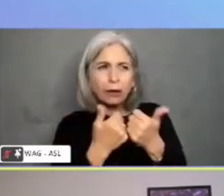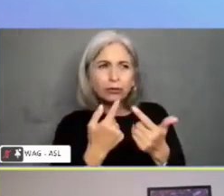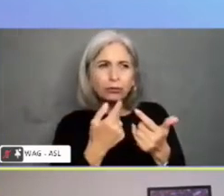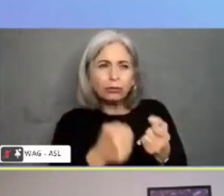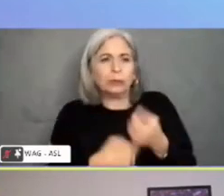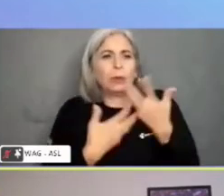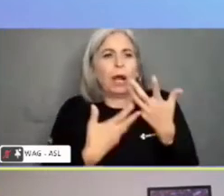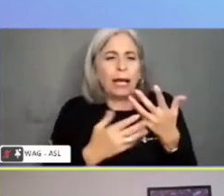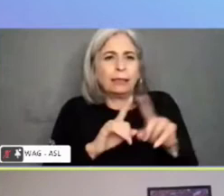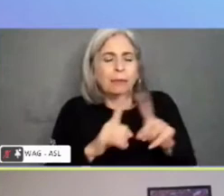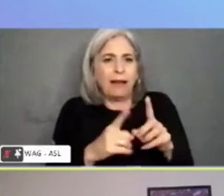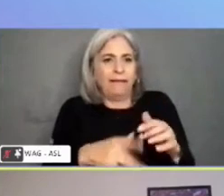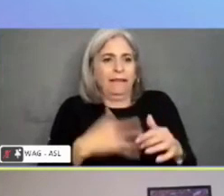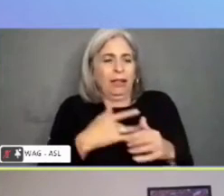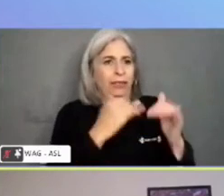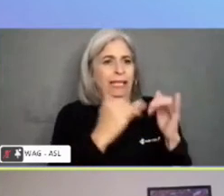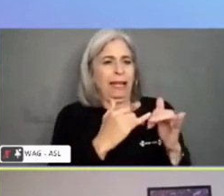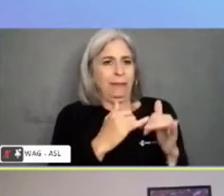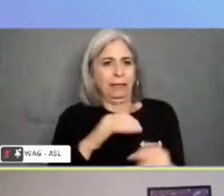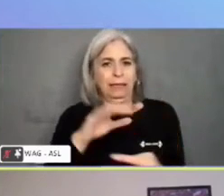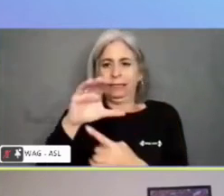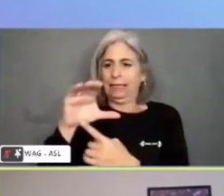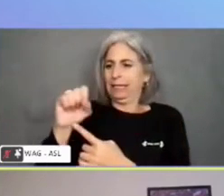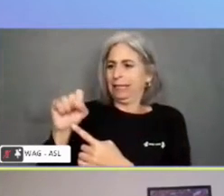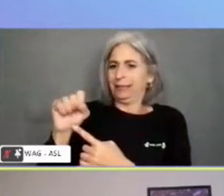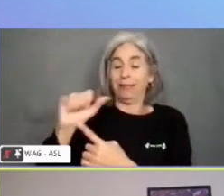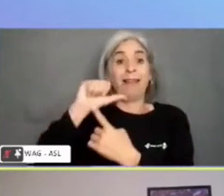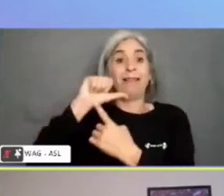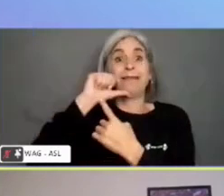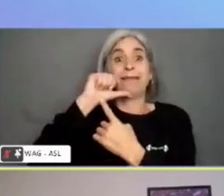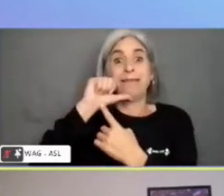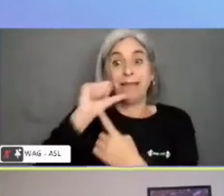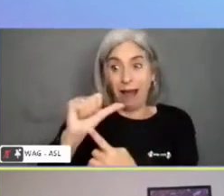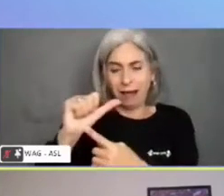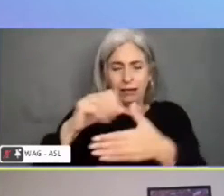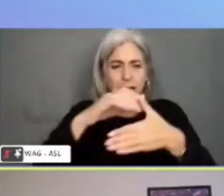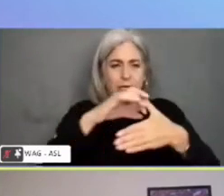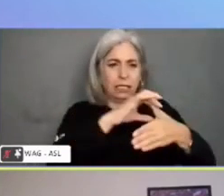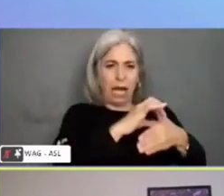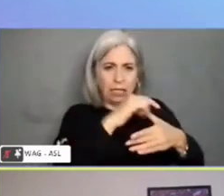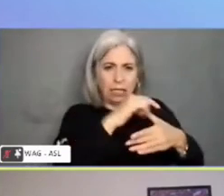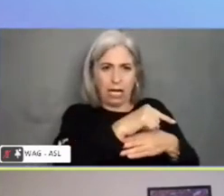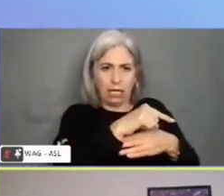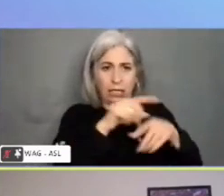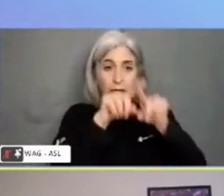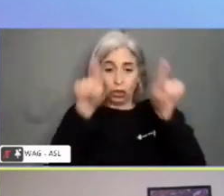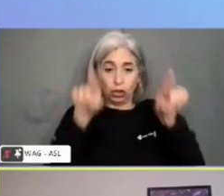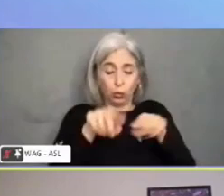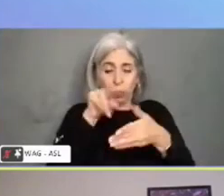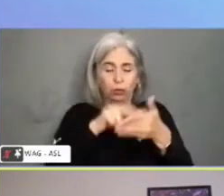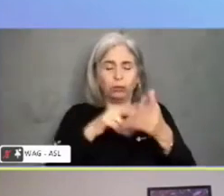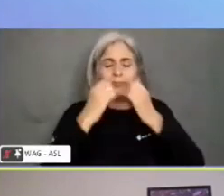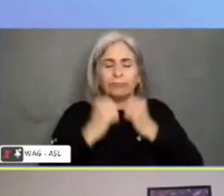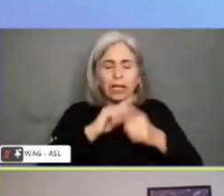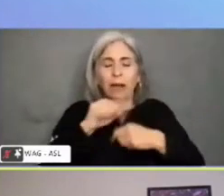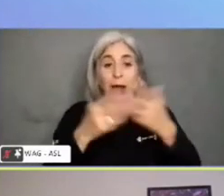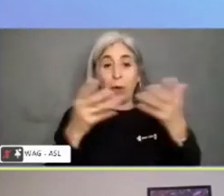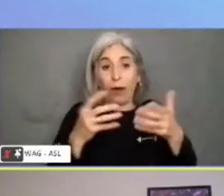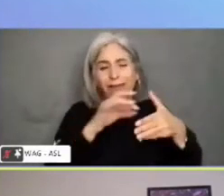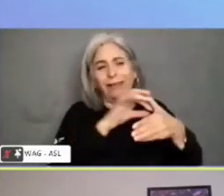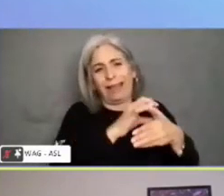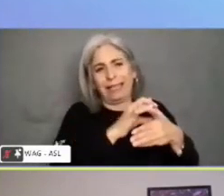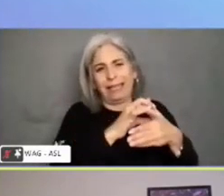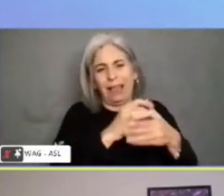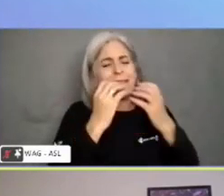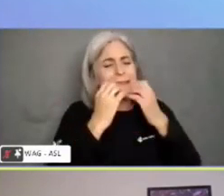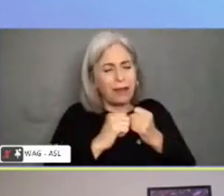So CSS isn't content, right? And we know that screen readers, they care about content. They care about semantics.